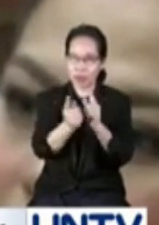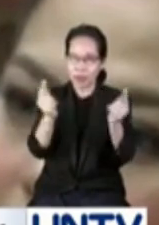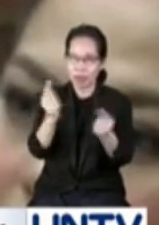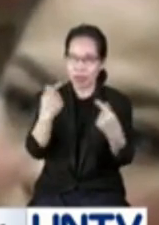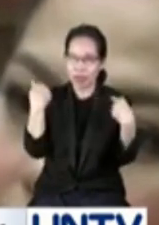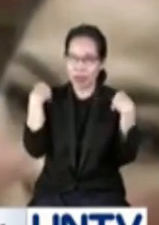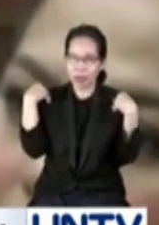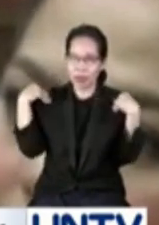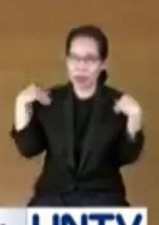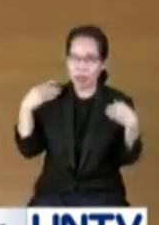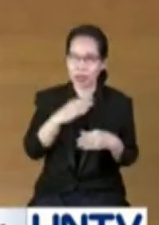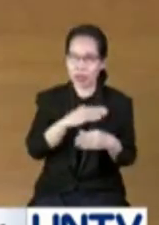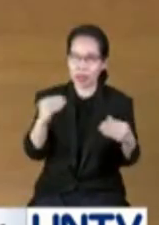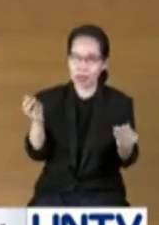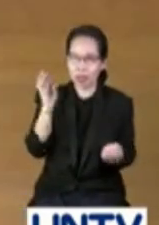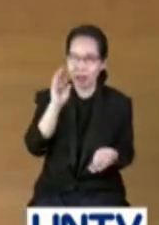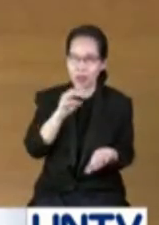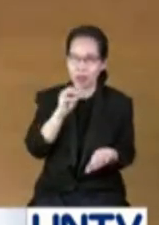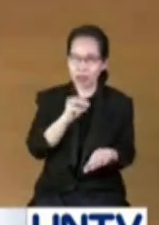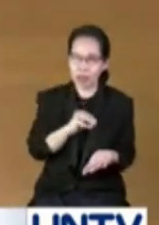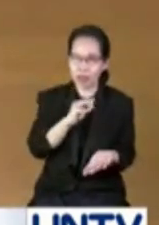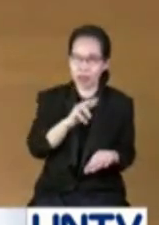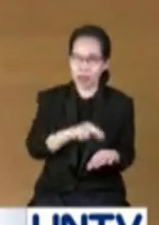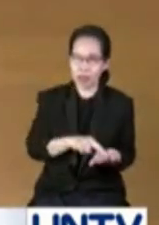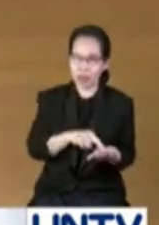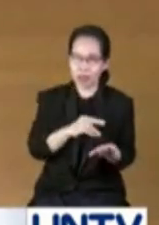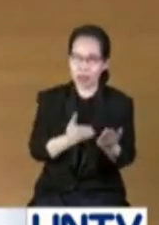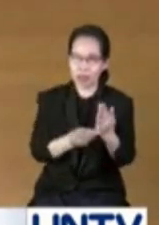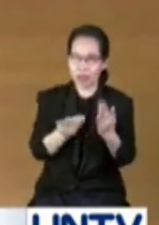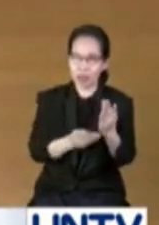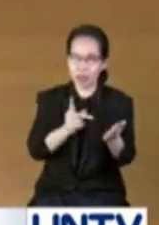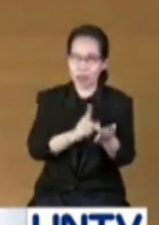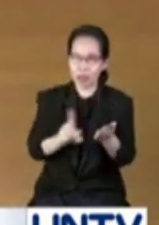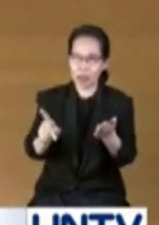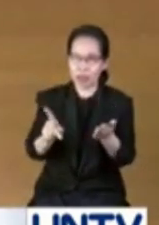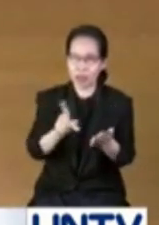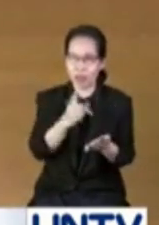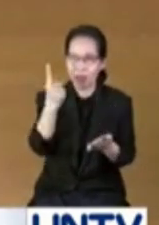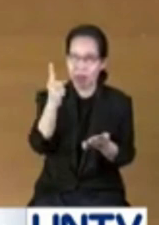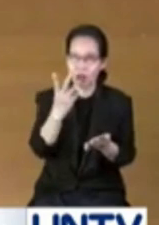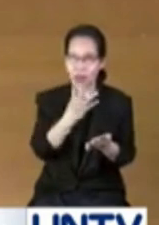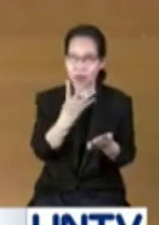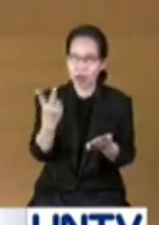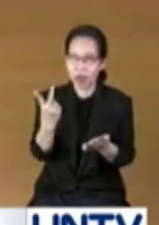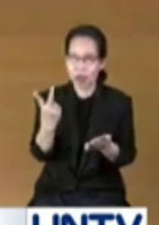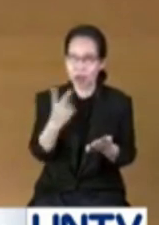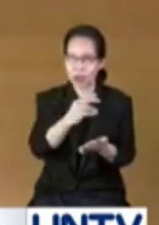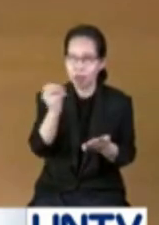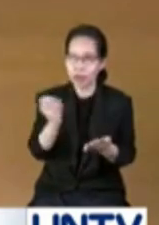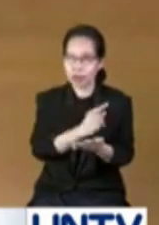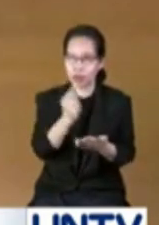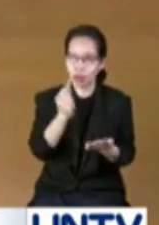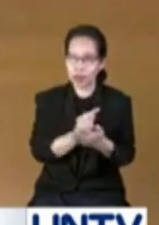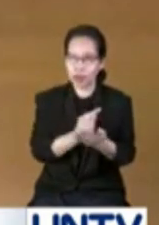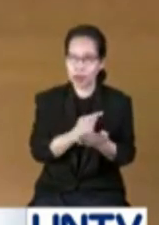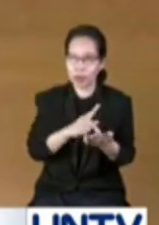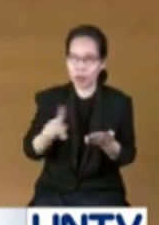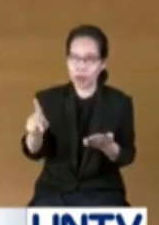at a remarkable rate. Digital payments accounted for 42% of the total retail payments made